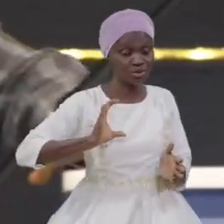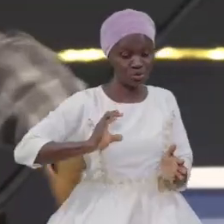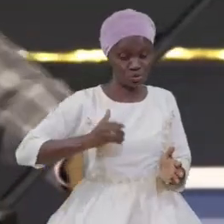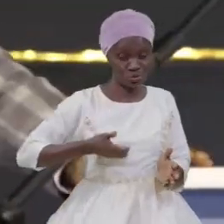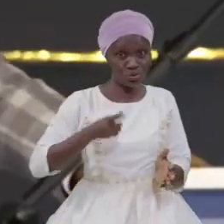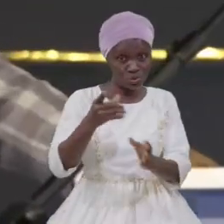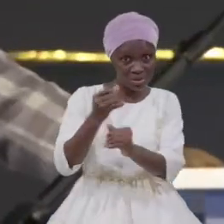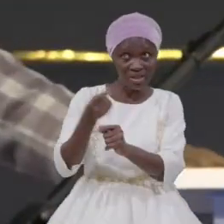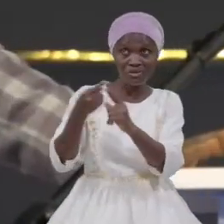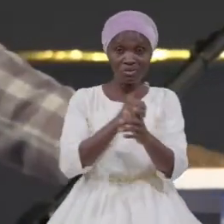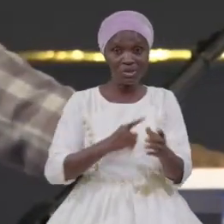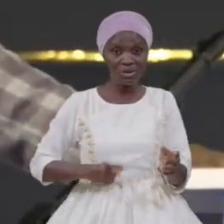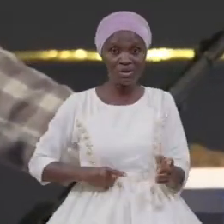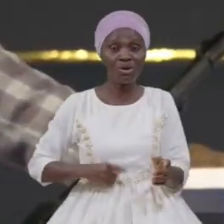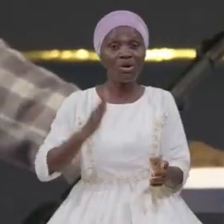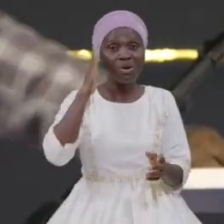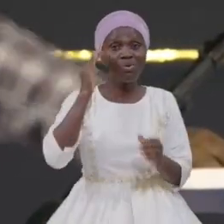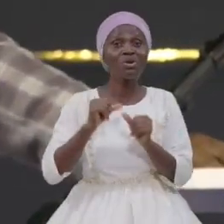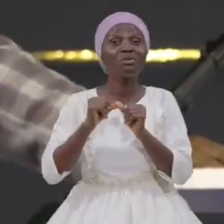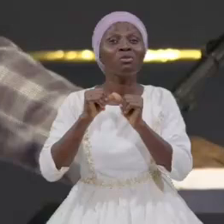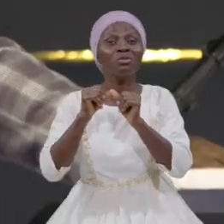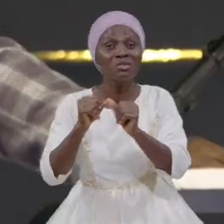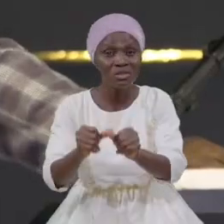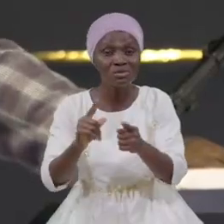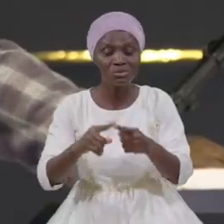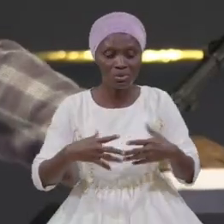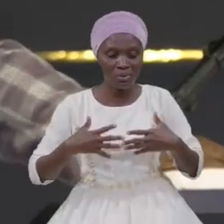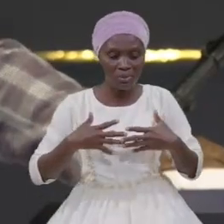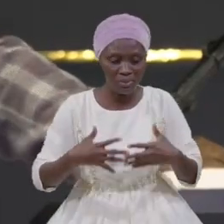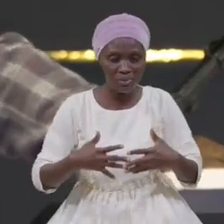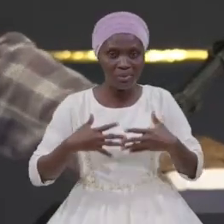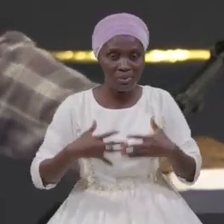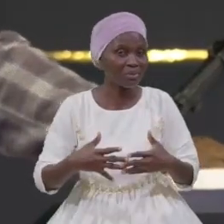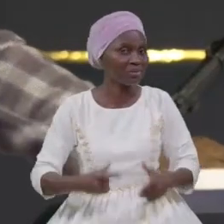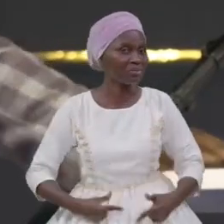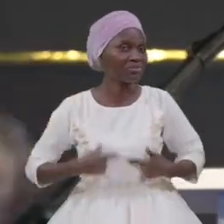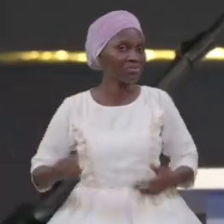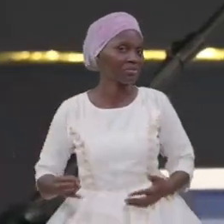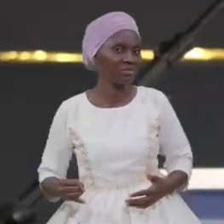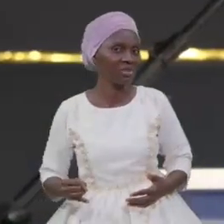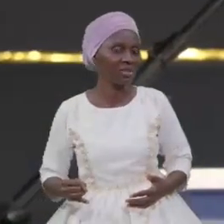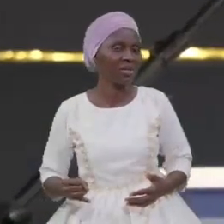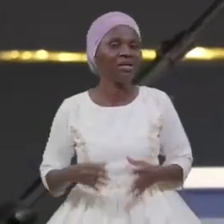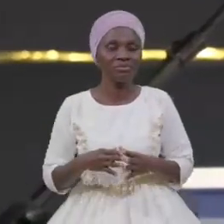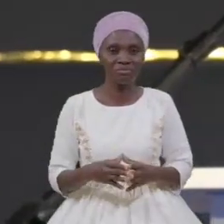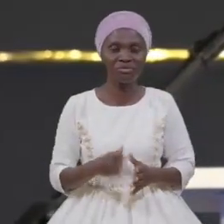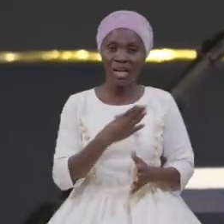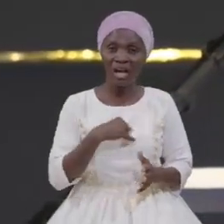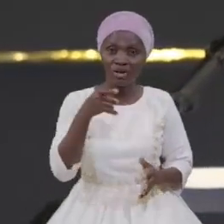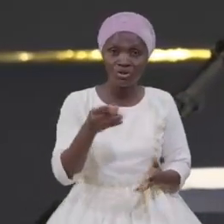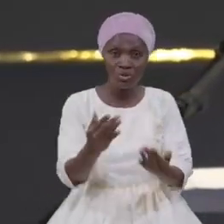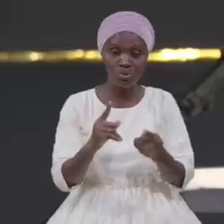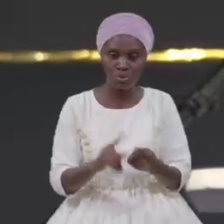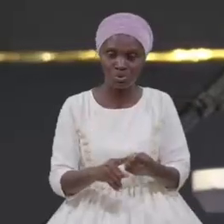exist. And you want to take care of the eternal destiny of that soul. You want to